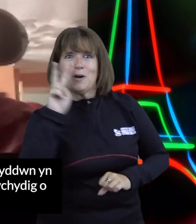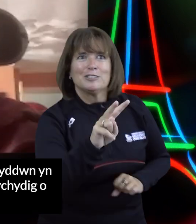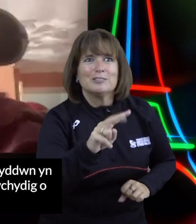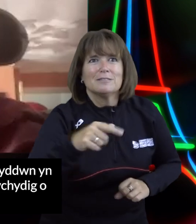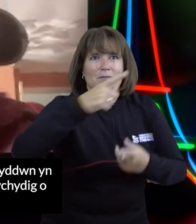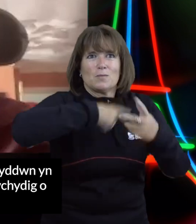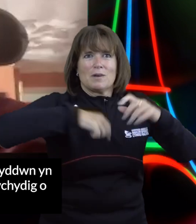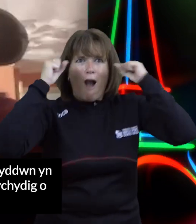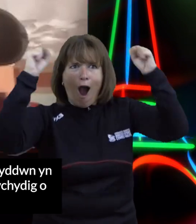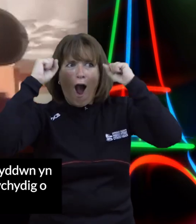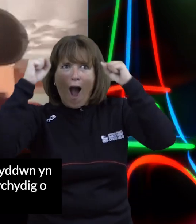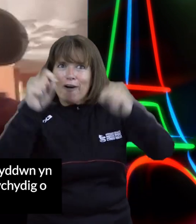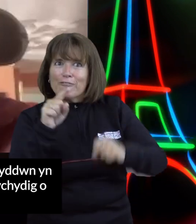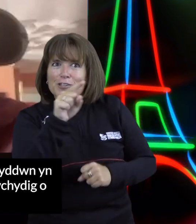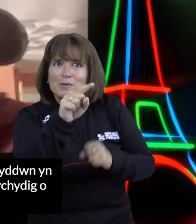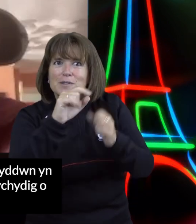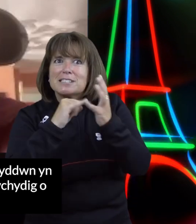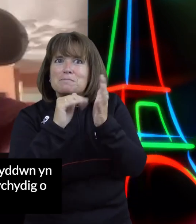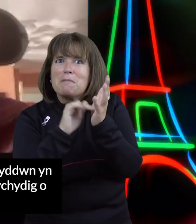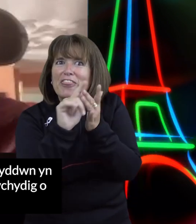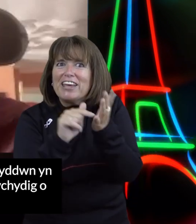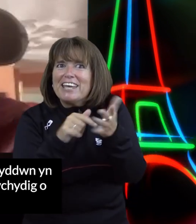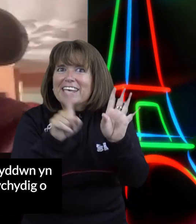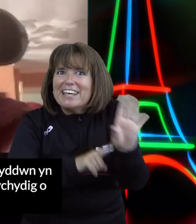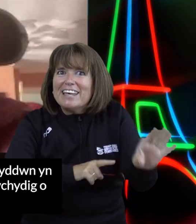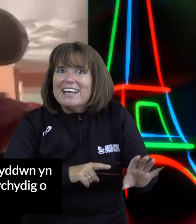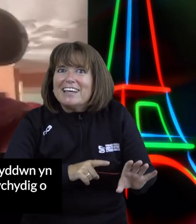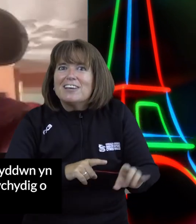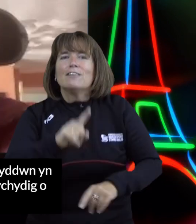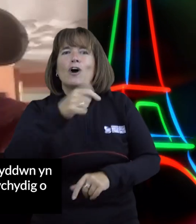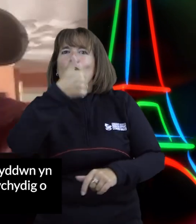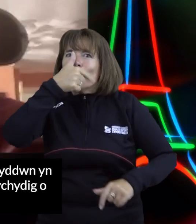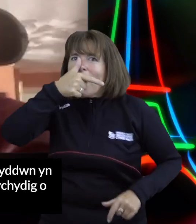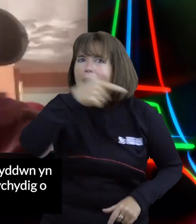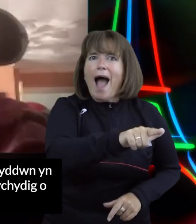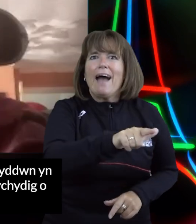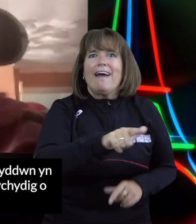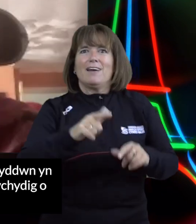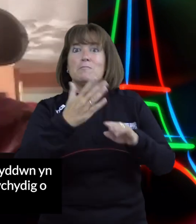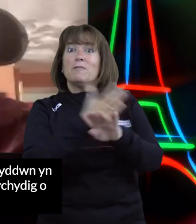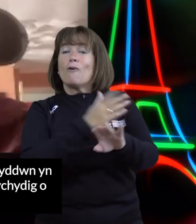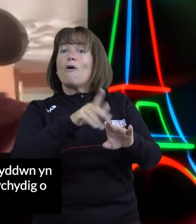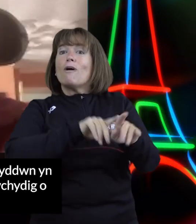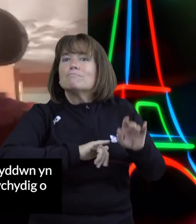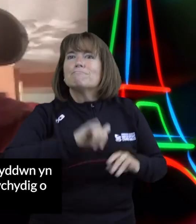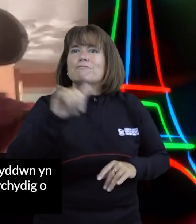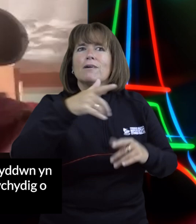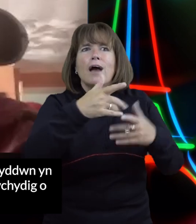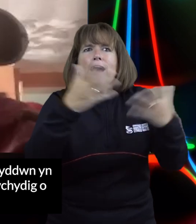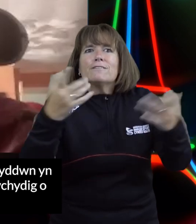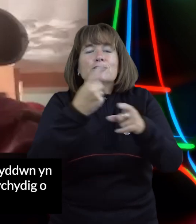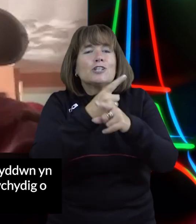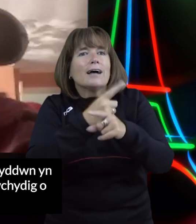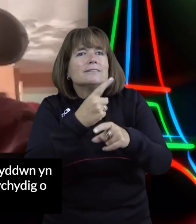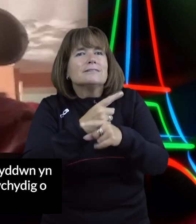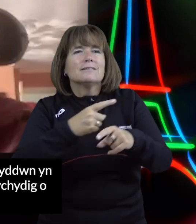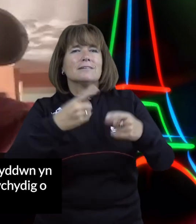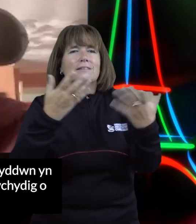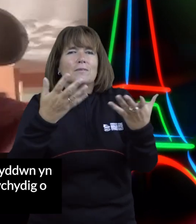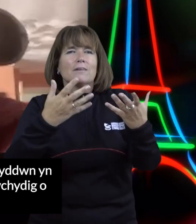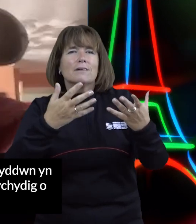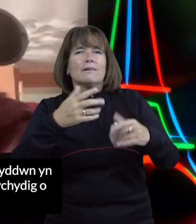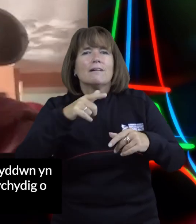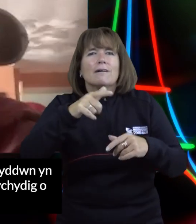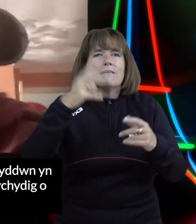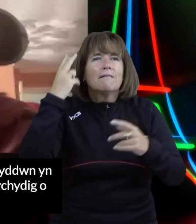We'll be cheering you on, Smithy. We wish you all the best. Before you go, have you had a bit of a chat with the barber about, what the signature hair is going to